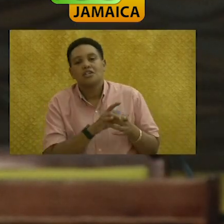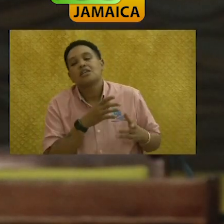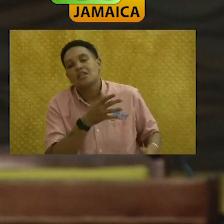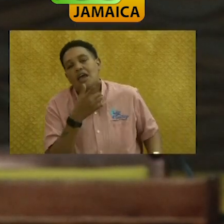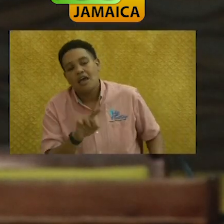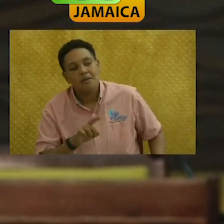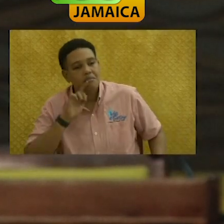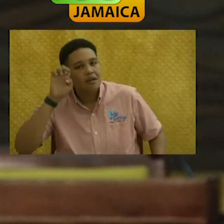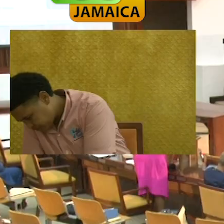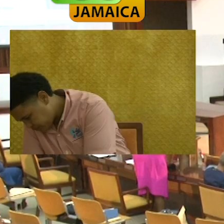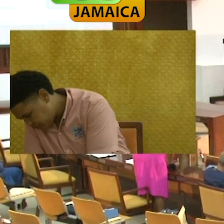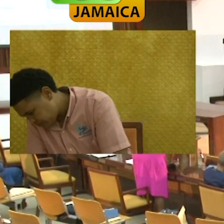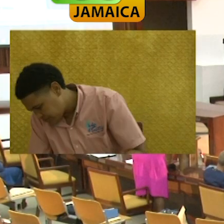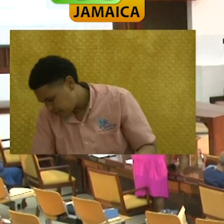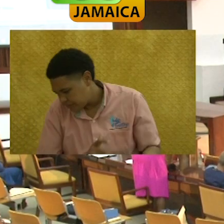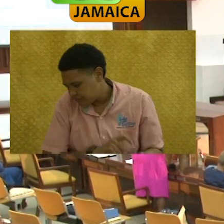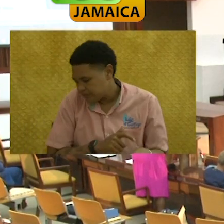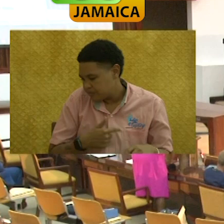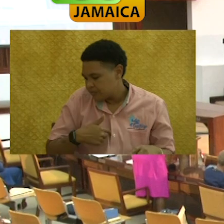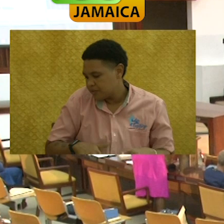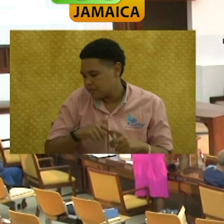celebrate fatherhood,